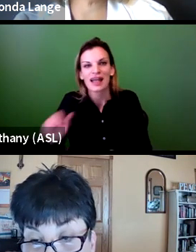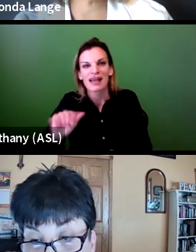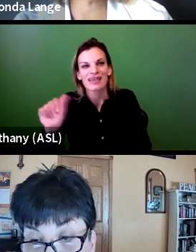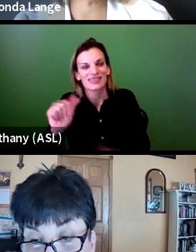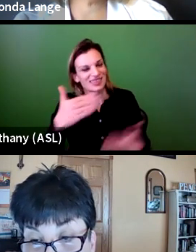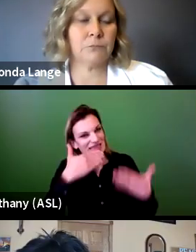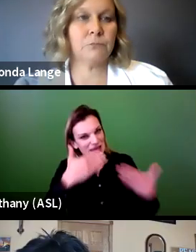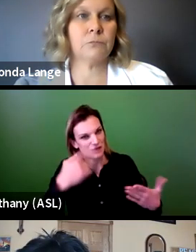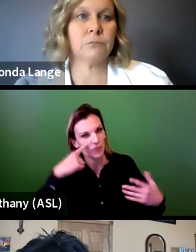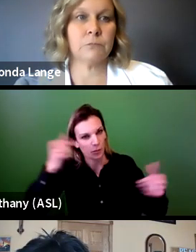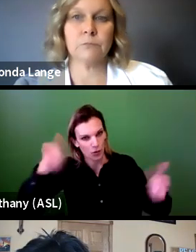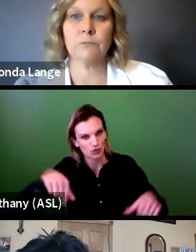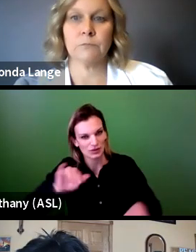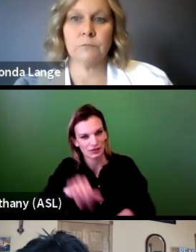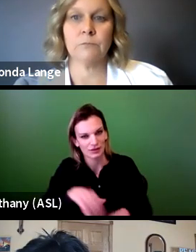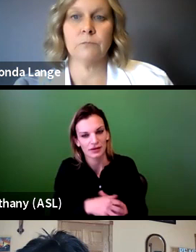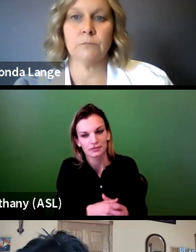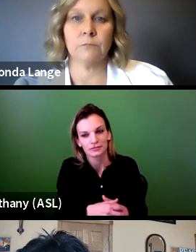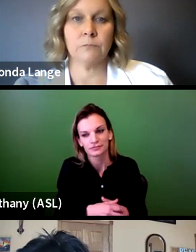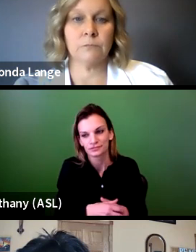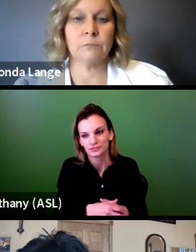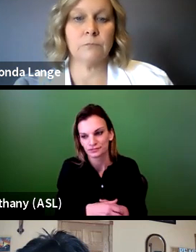that.